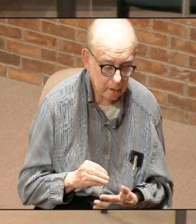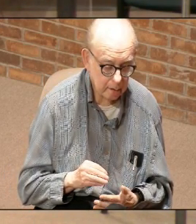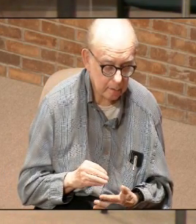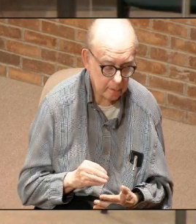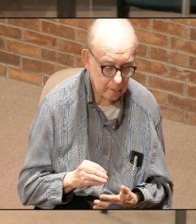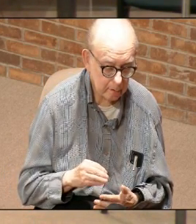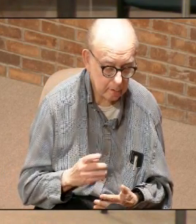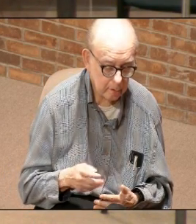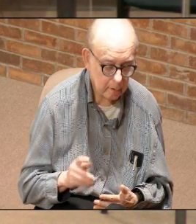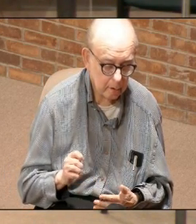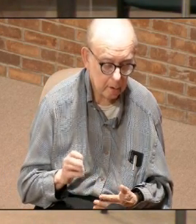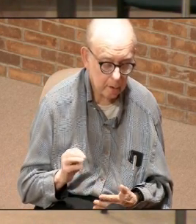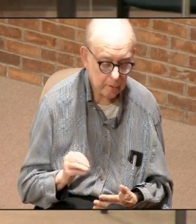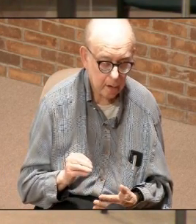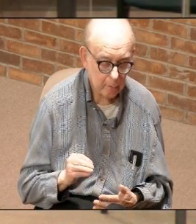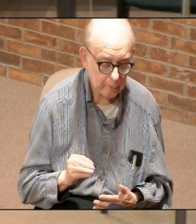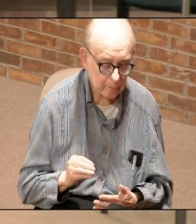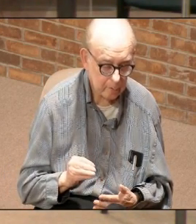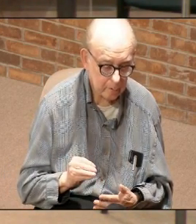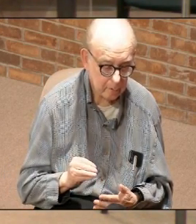and Tom is